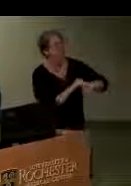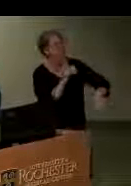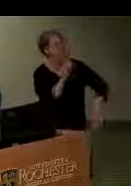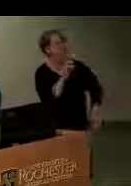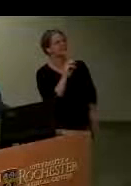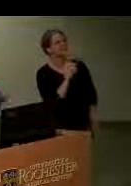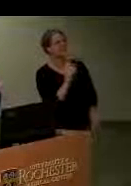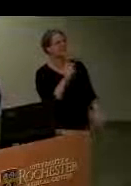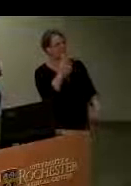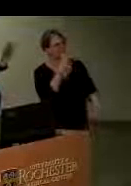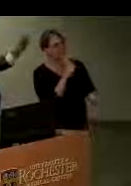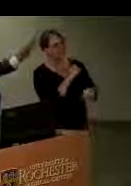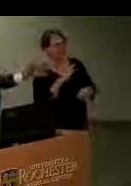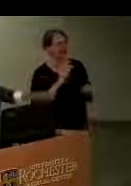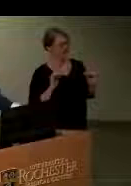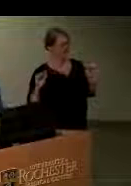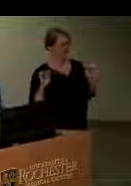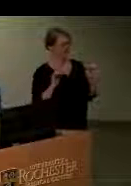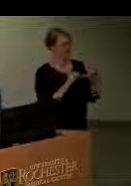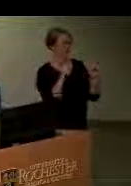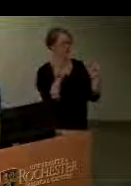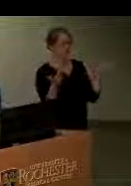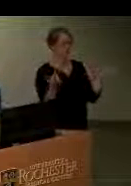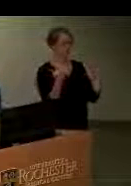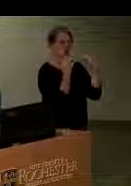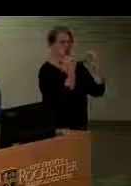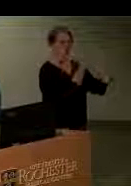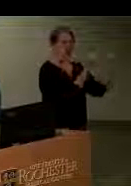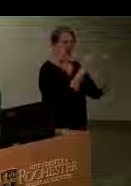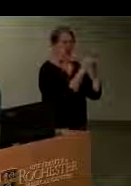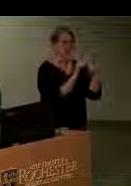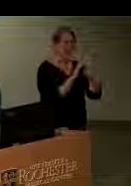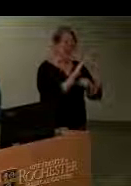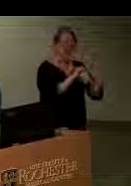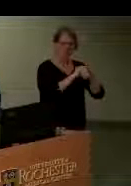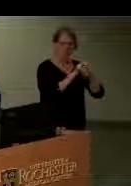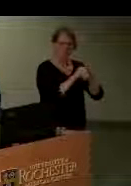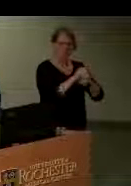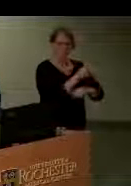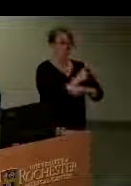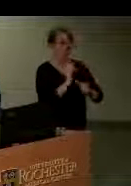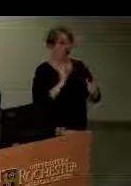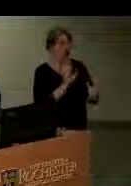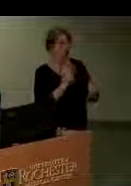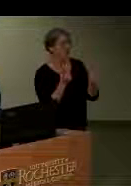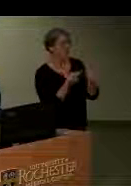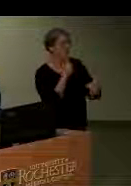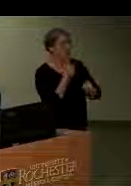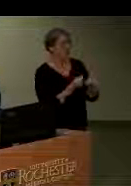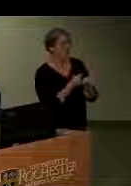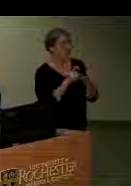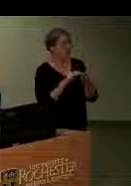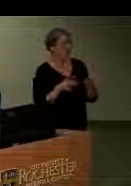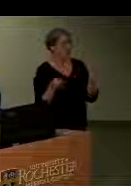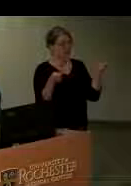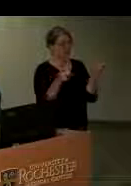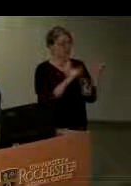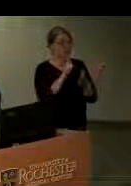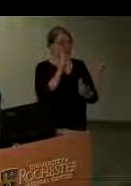to staff these huge auditoriums filled with COVID patients. And our first year students managed that for the county.